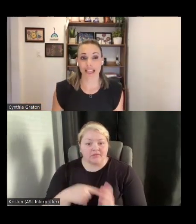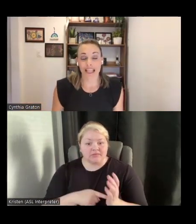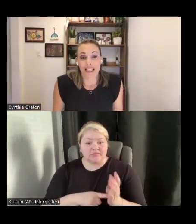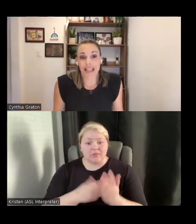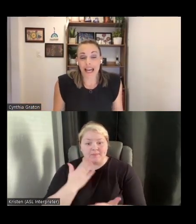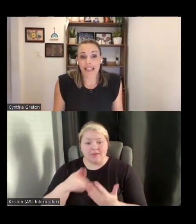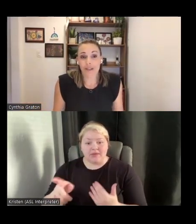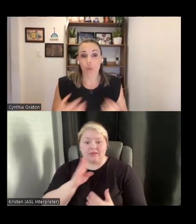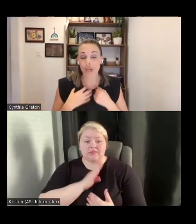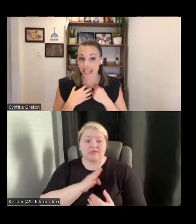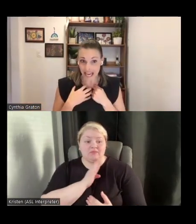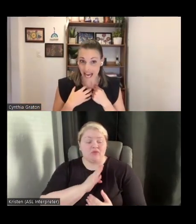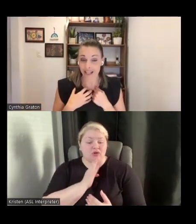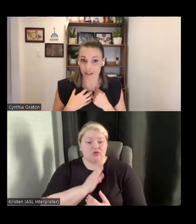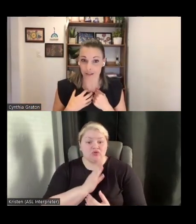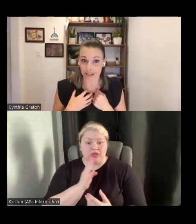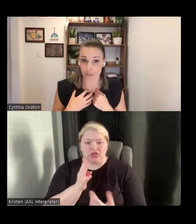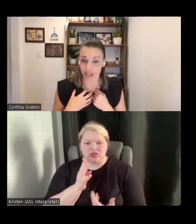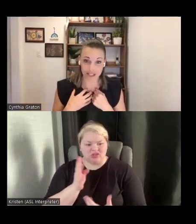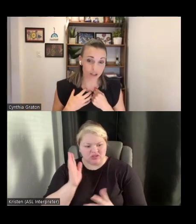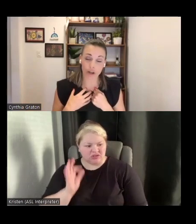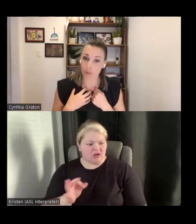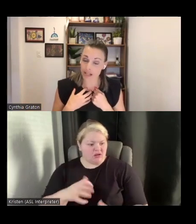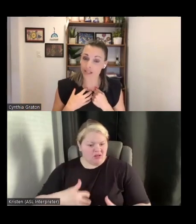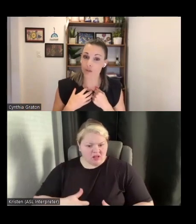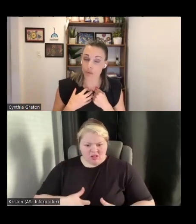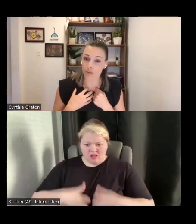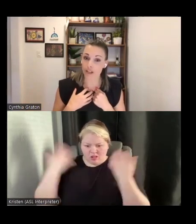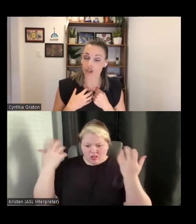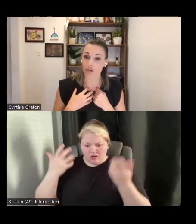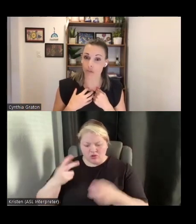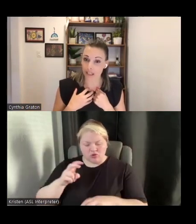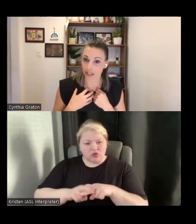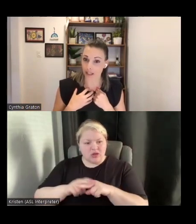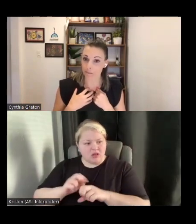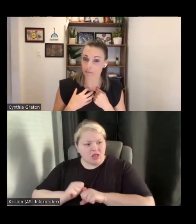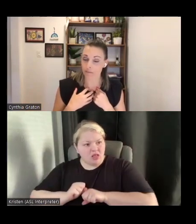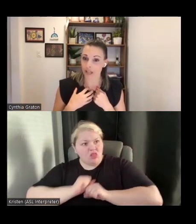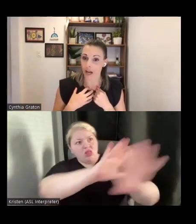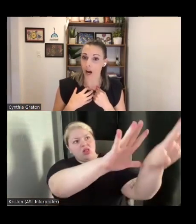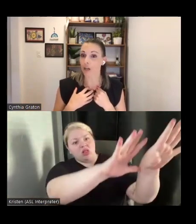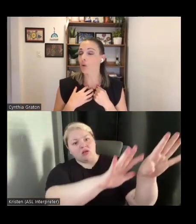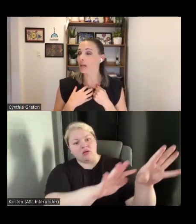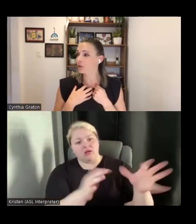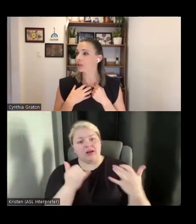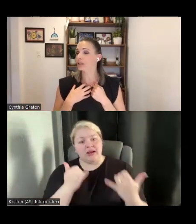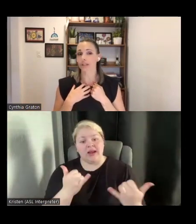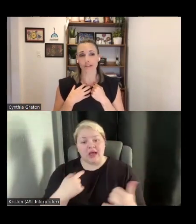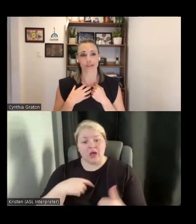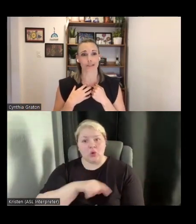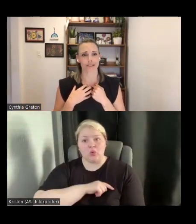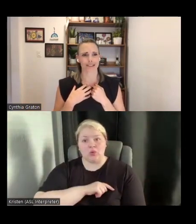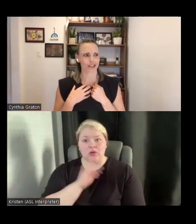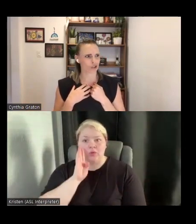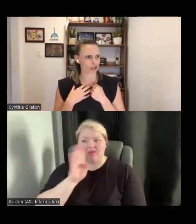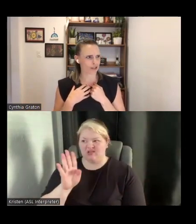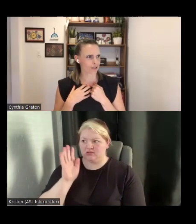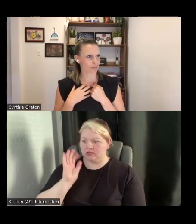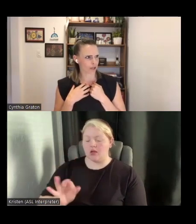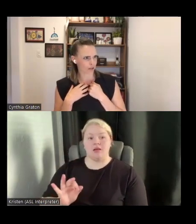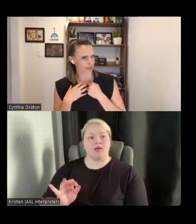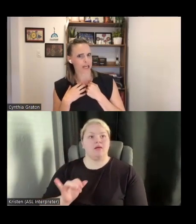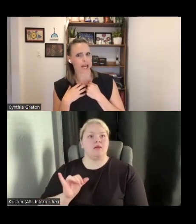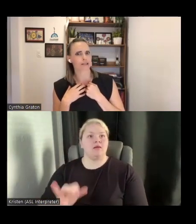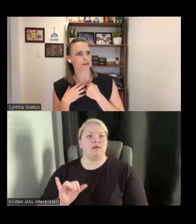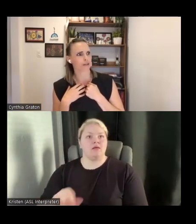room. Then we adults, based on our crisis prevention training, are going to conclude that Jake